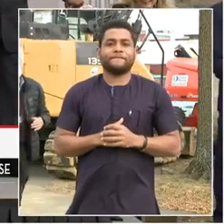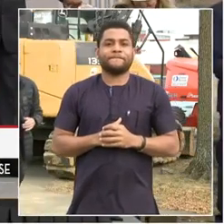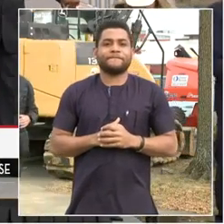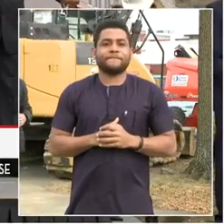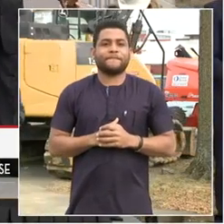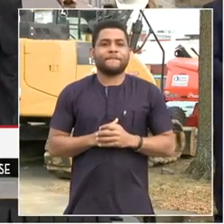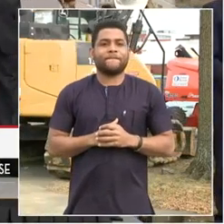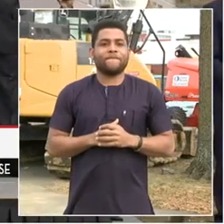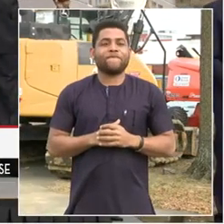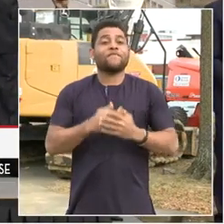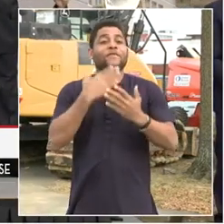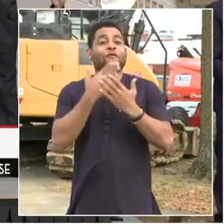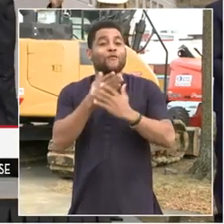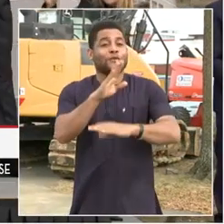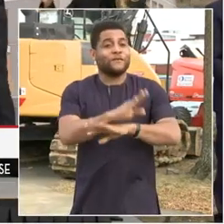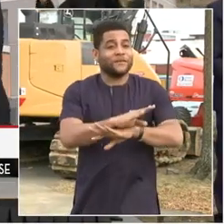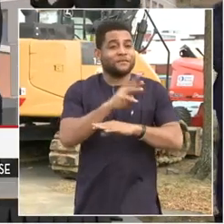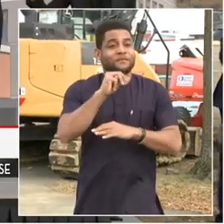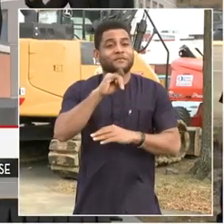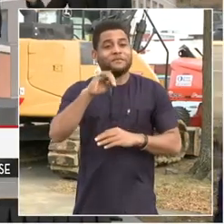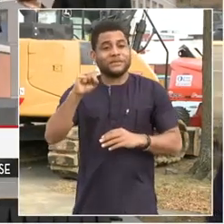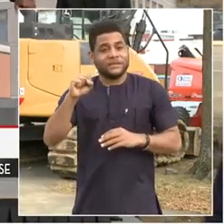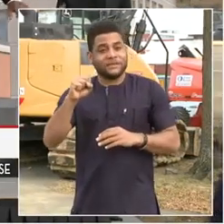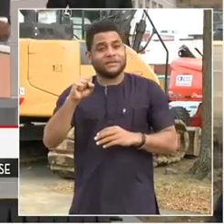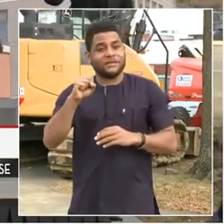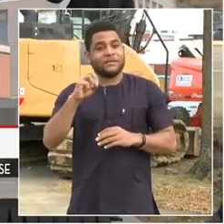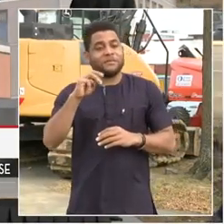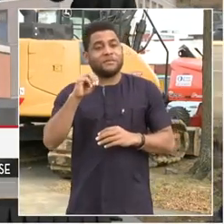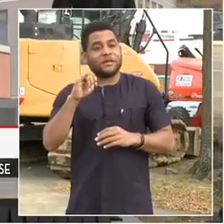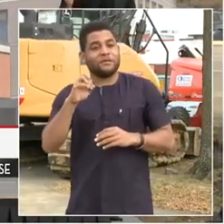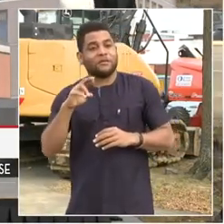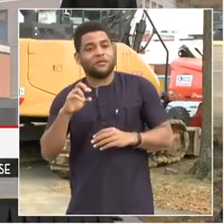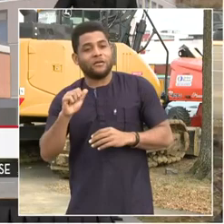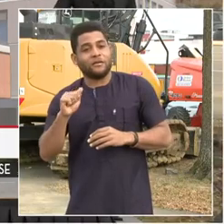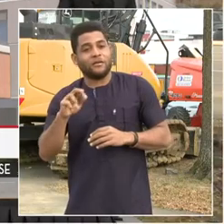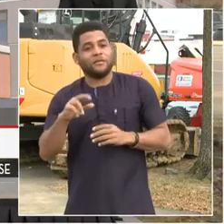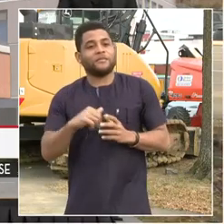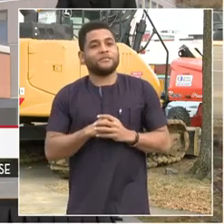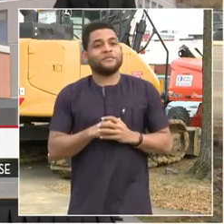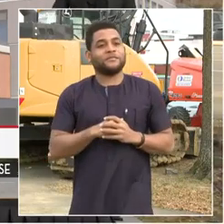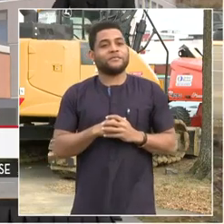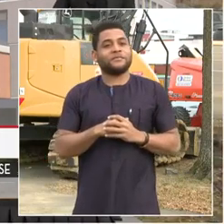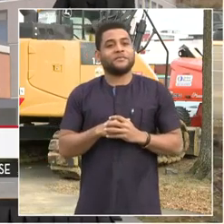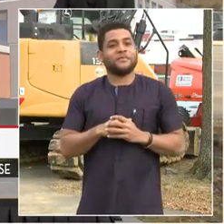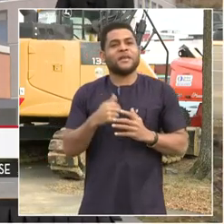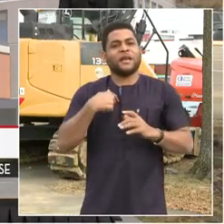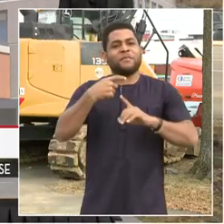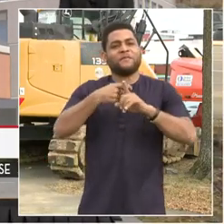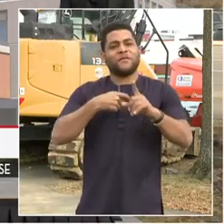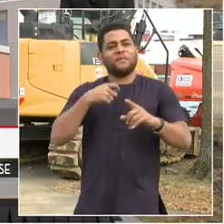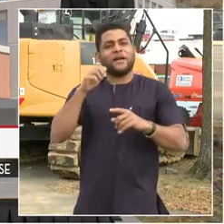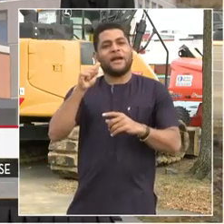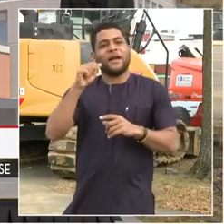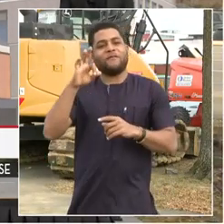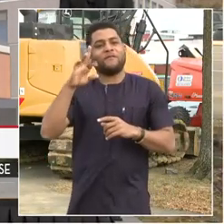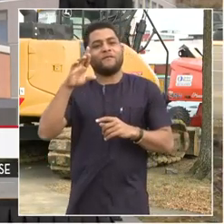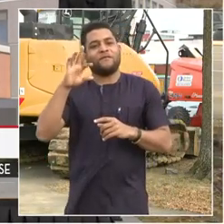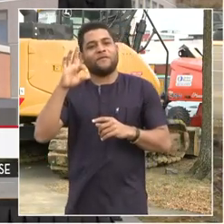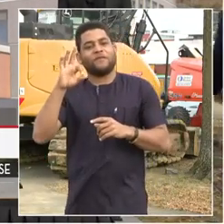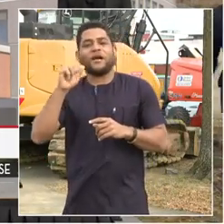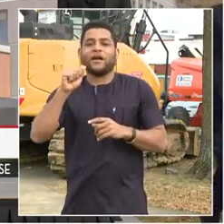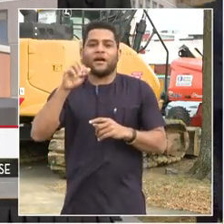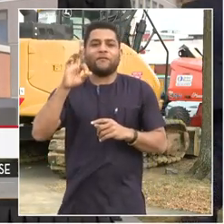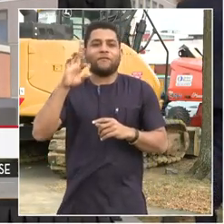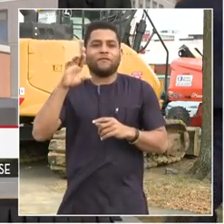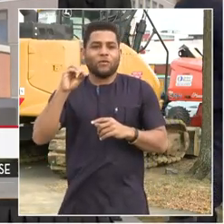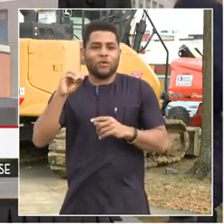Good afternoon, Ms. Mayor. Good afternoon. Deborah Bailey, Afro-American newspaper. Given the fact that wards 7 and 8 are still huge, and